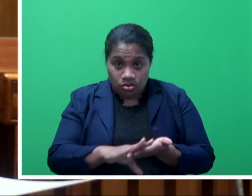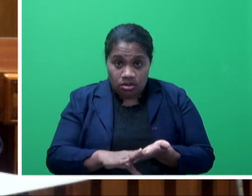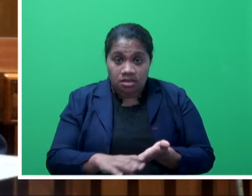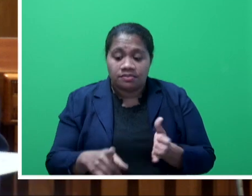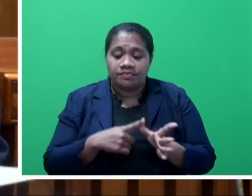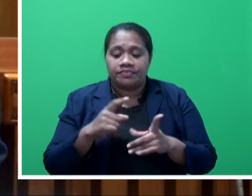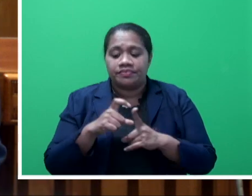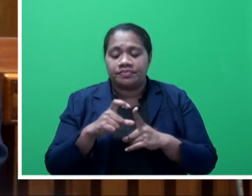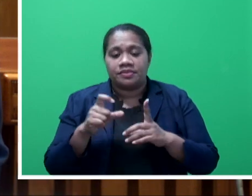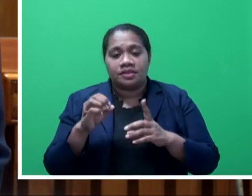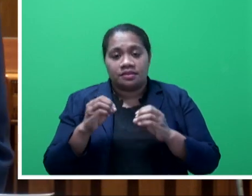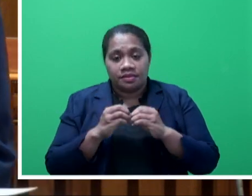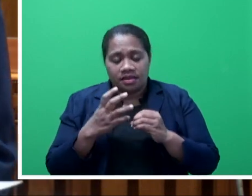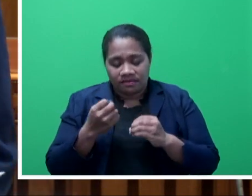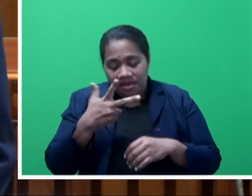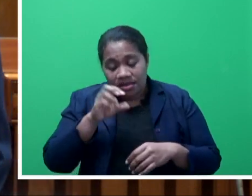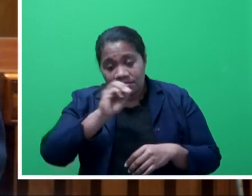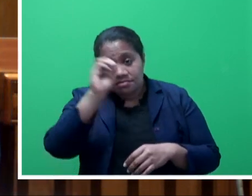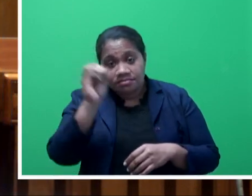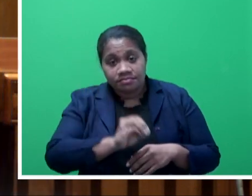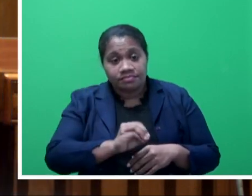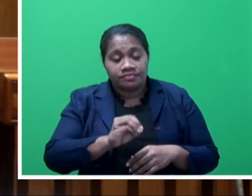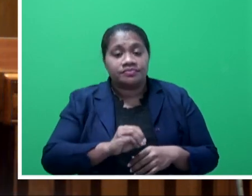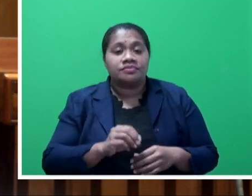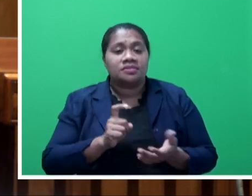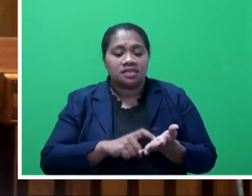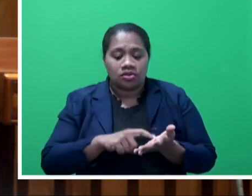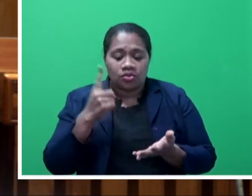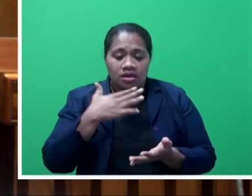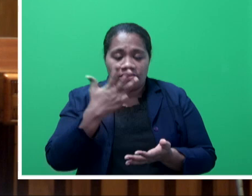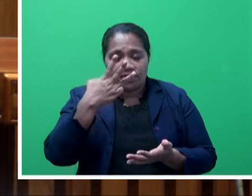ADB has 18% of the debt, which is $134 million.